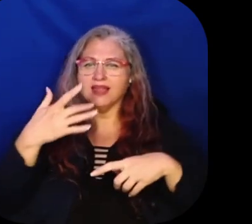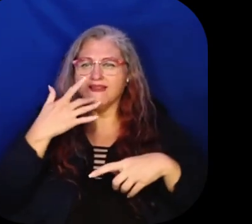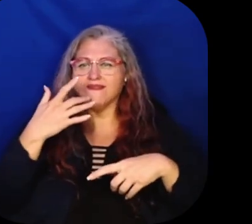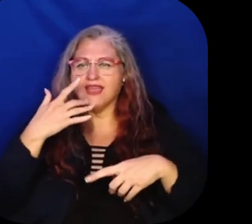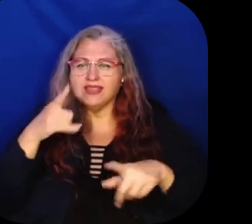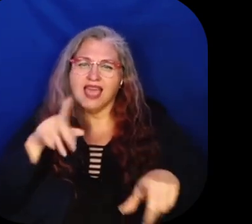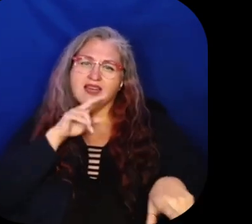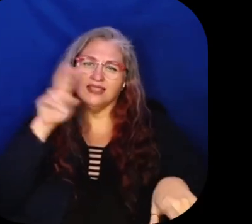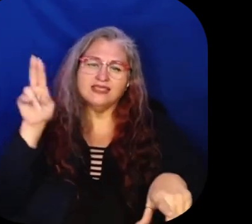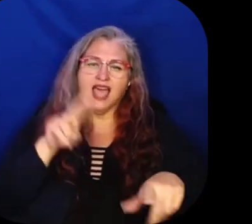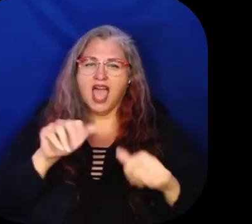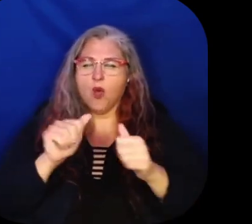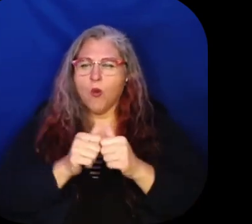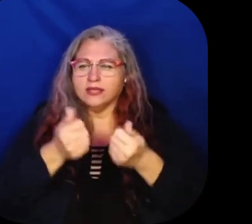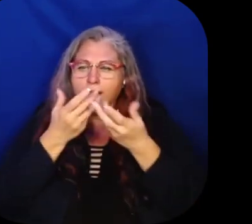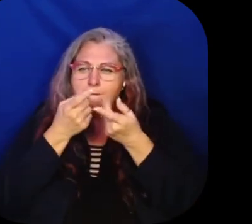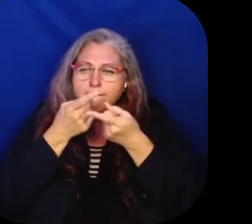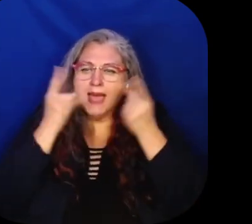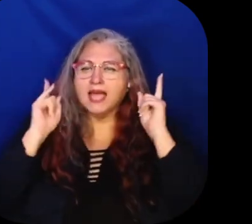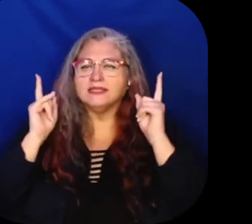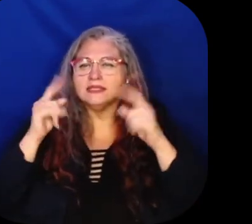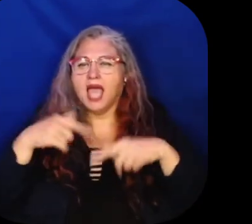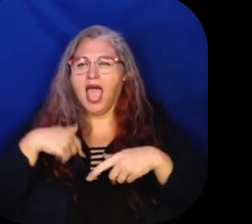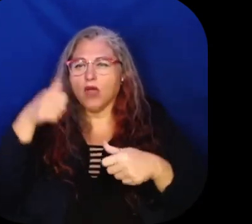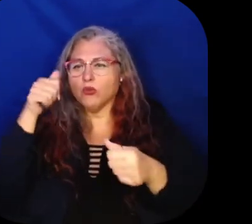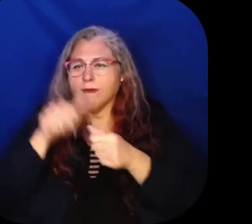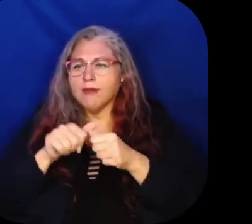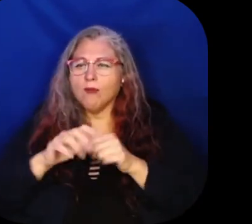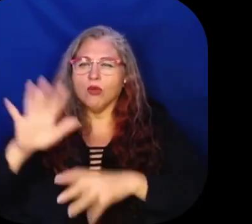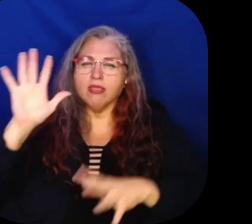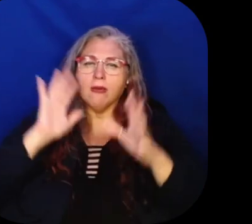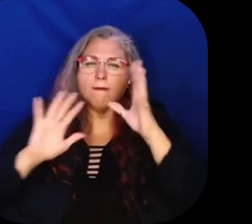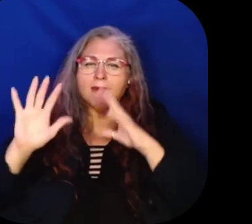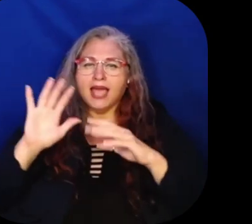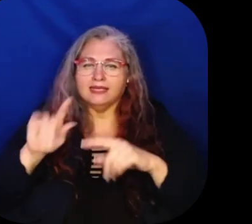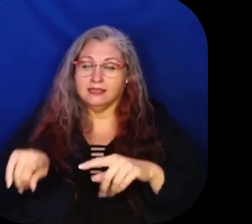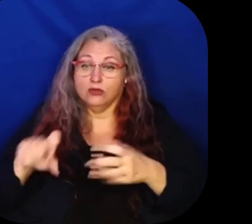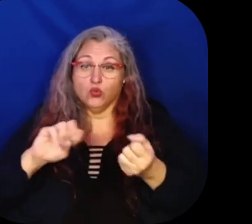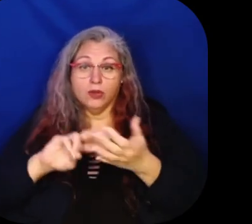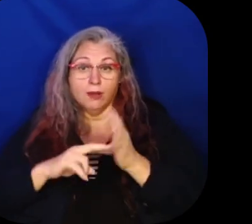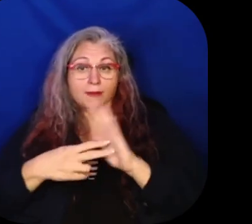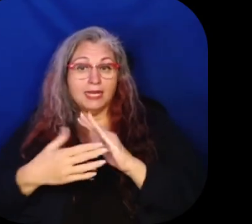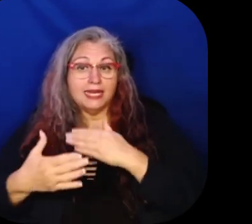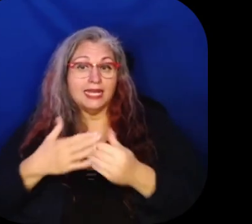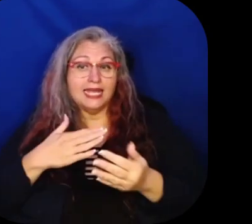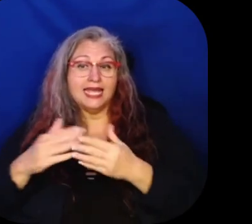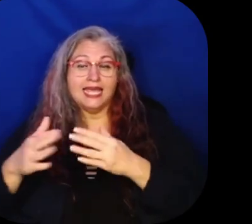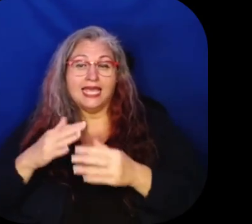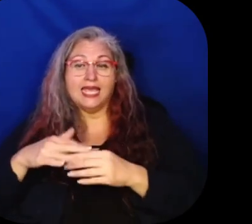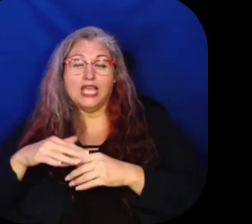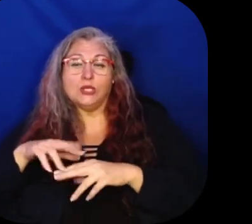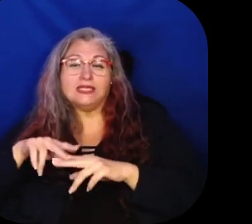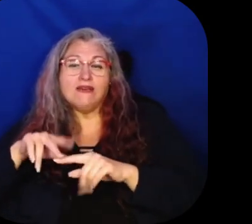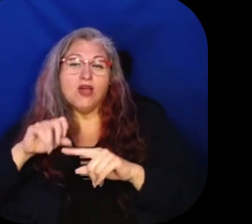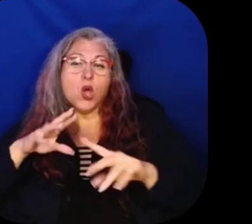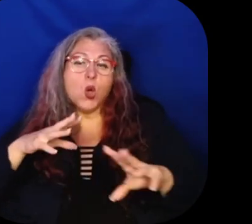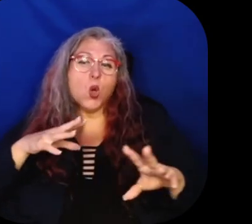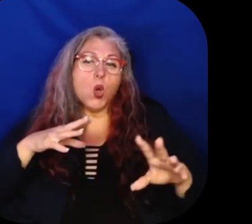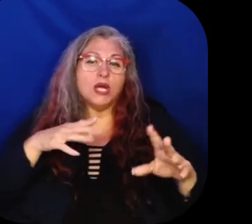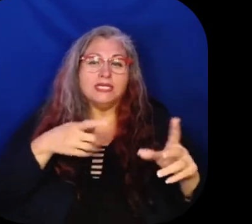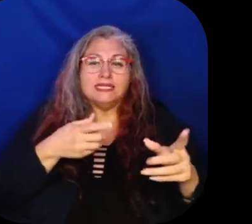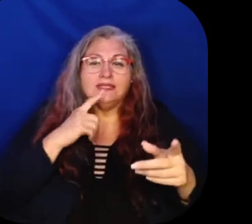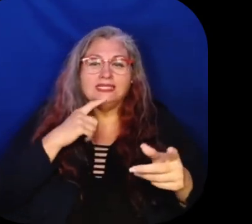tongue wears a mask I remember from the past. Could either mean saved or seduced, induced last.